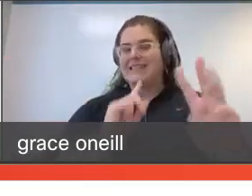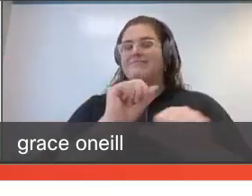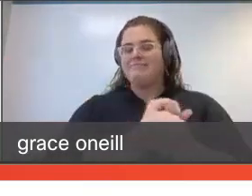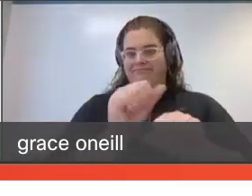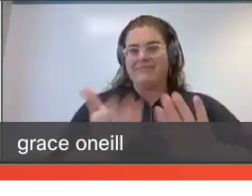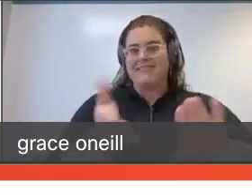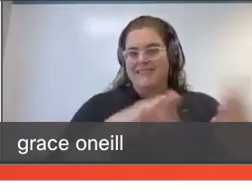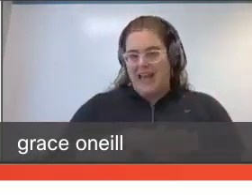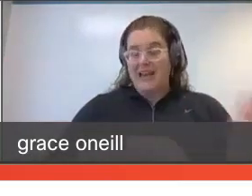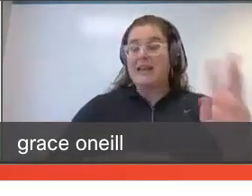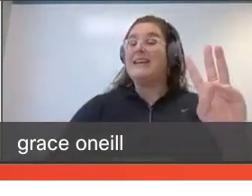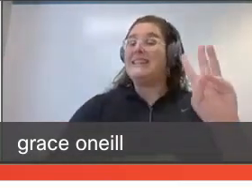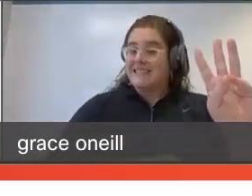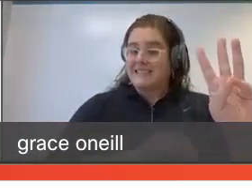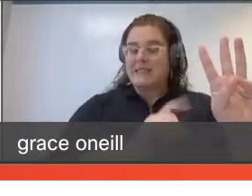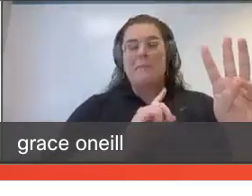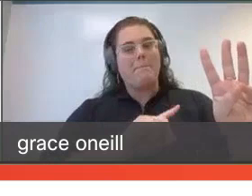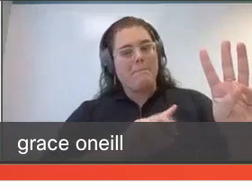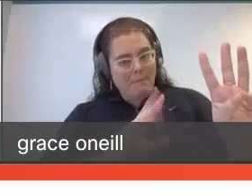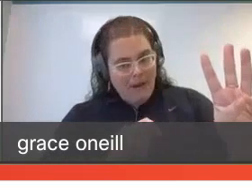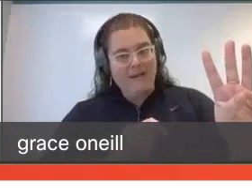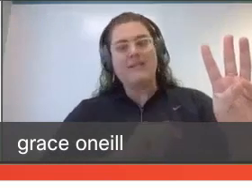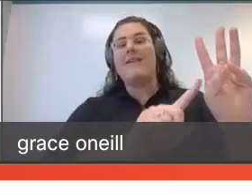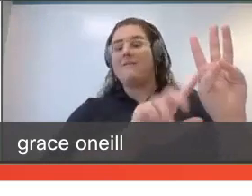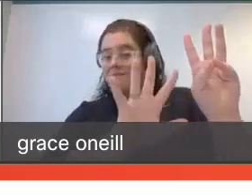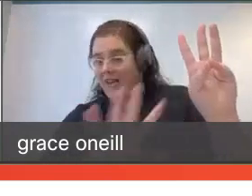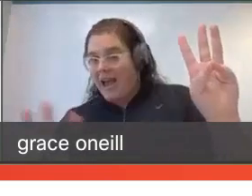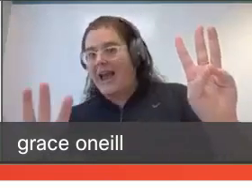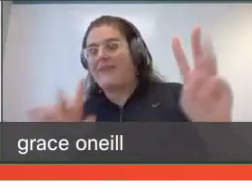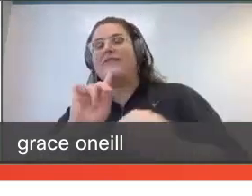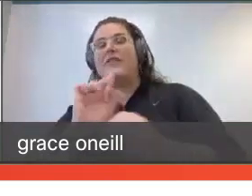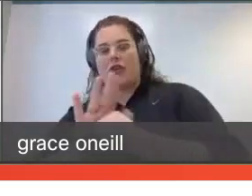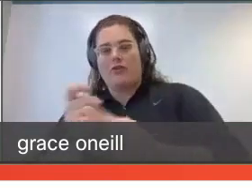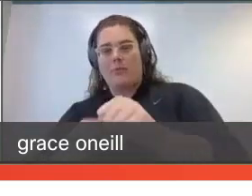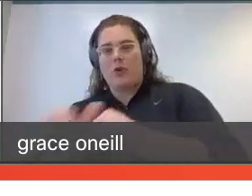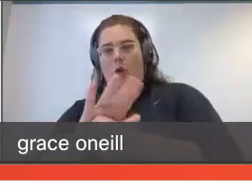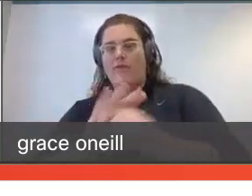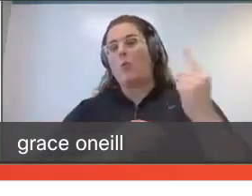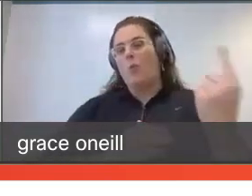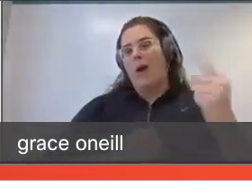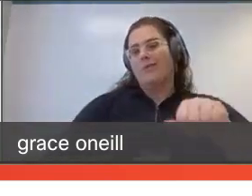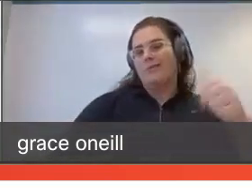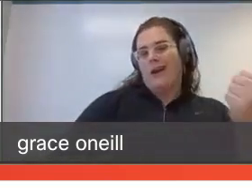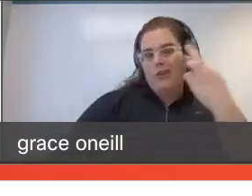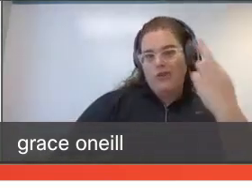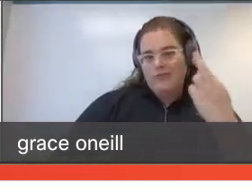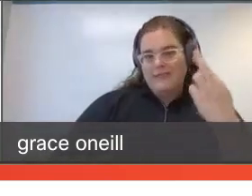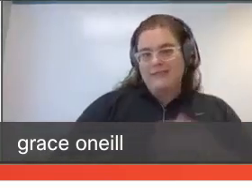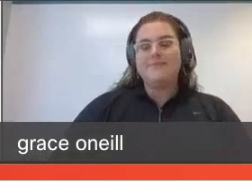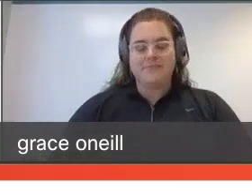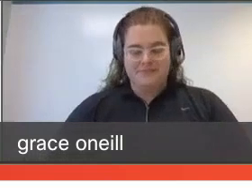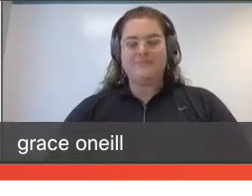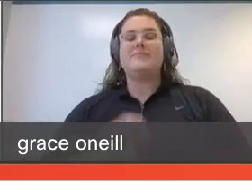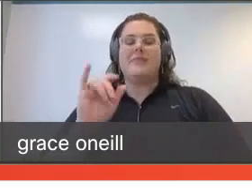COVID deaths, representing about 8% of people who are in natural homes who contracted COVID and then had a confirmed